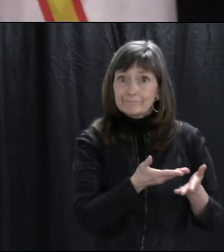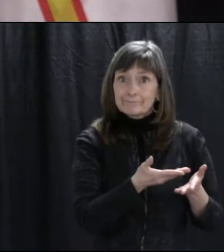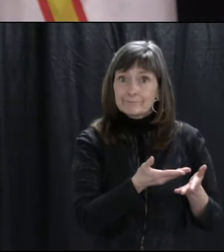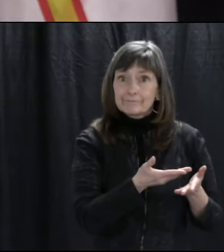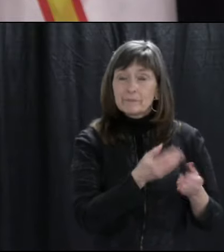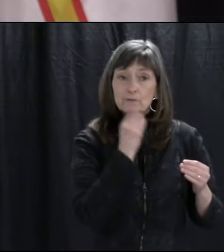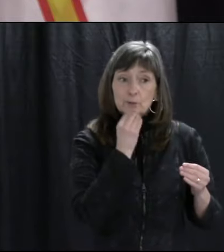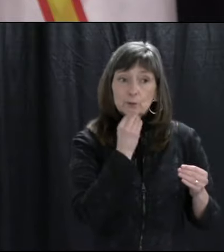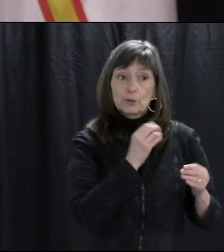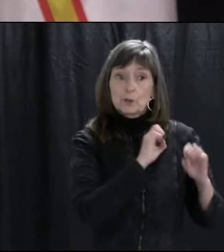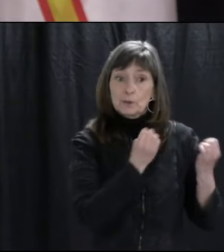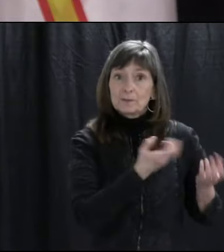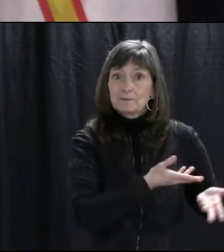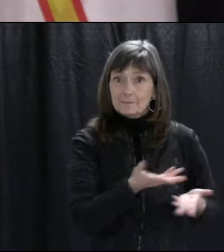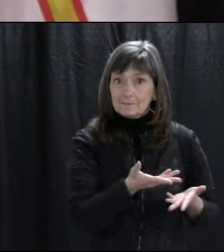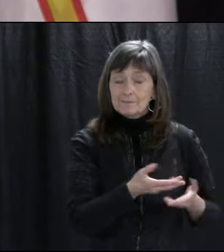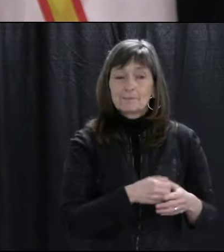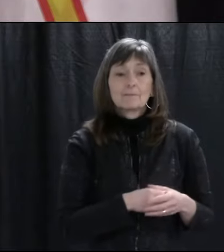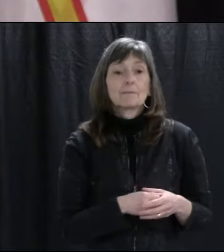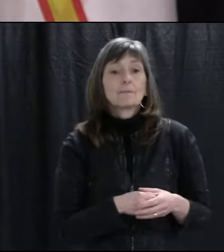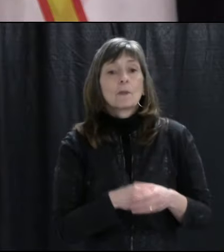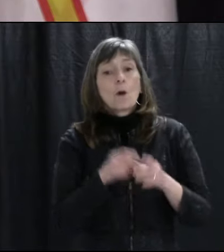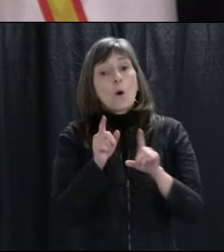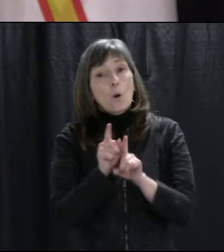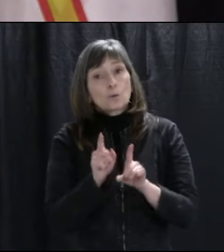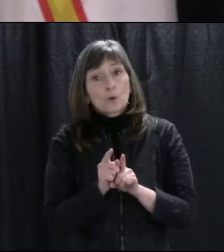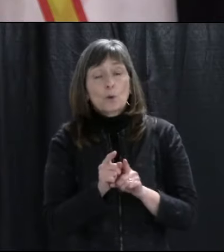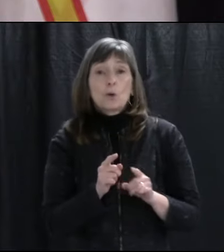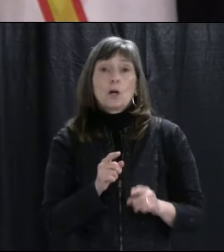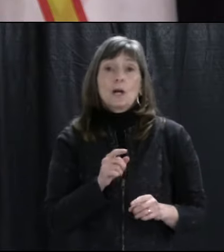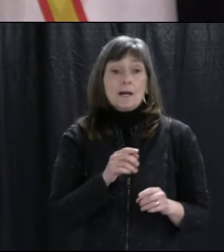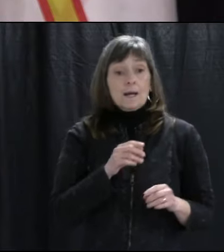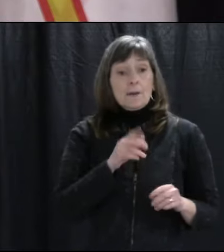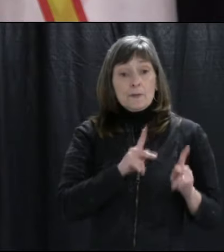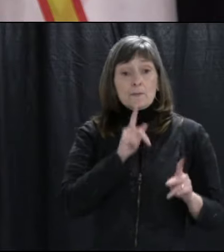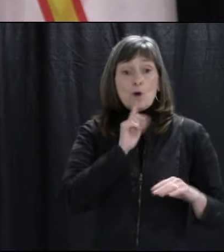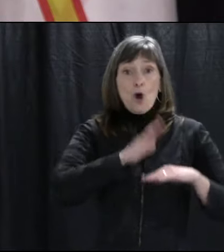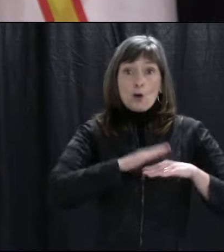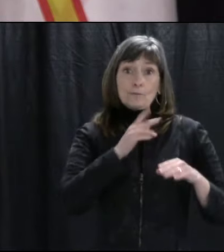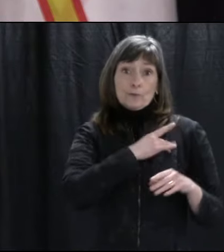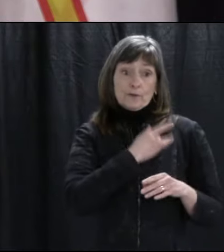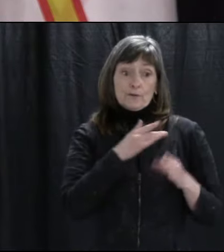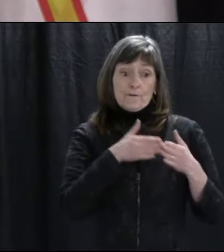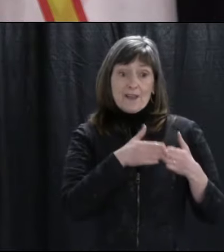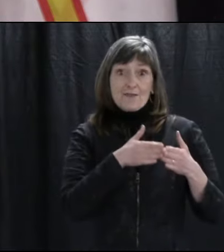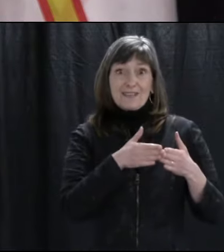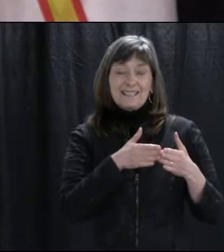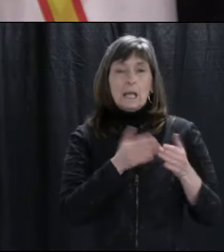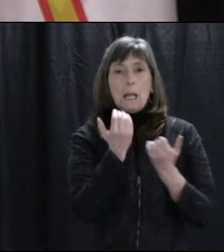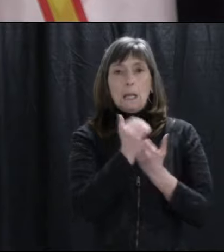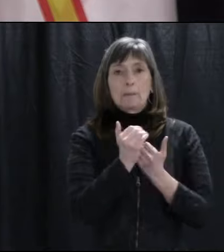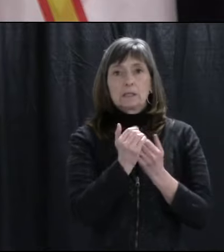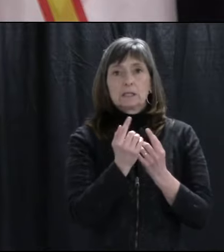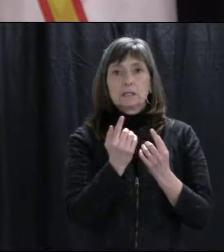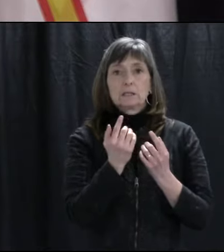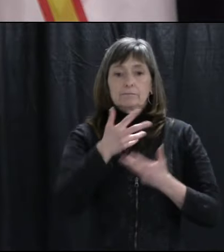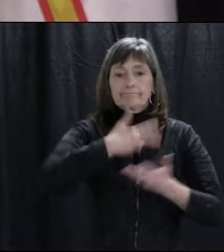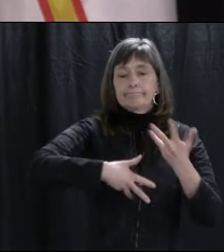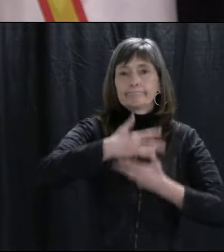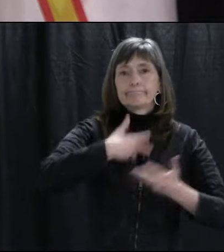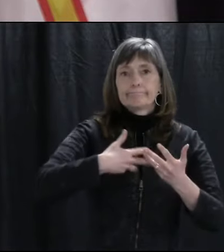limit of the interactions between passengers and crew members on our provincial ferries. This will allow time to clean